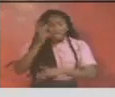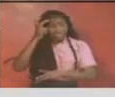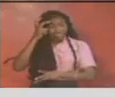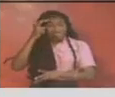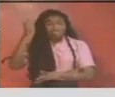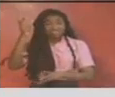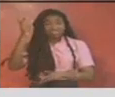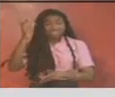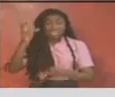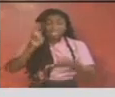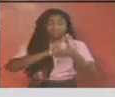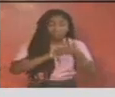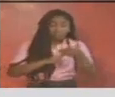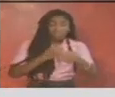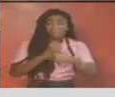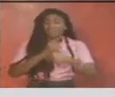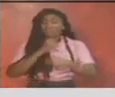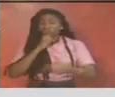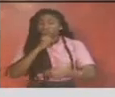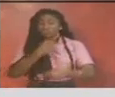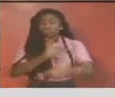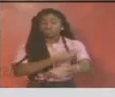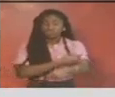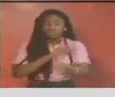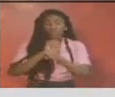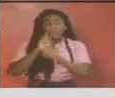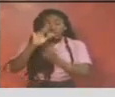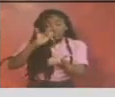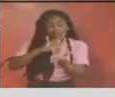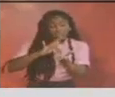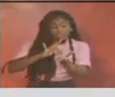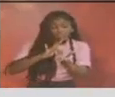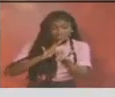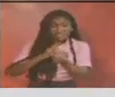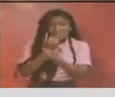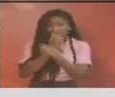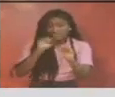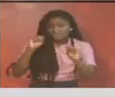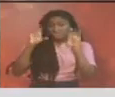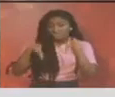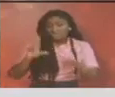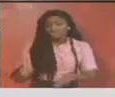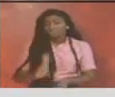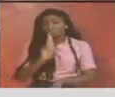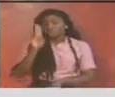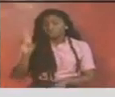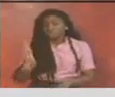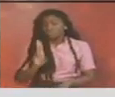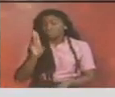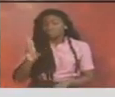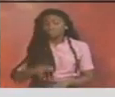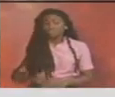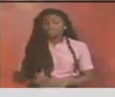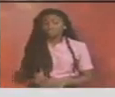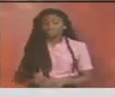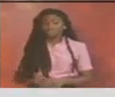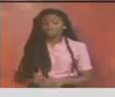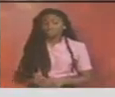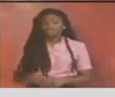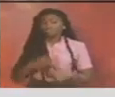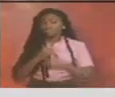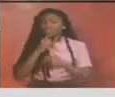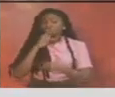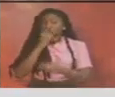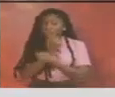already exists. Once the product meets the criteria and it's eligible for that review, they would assess the quality, safety, and